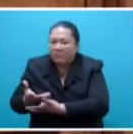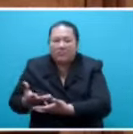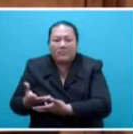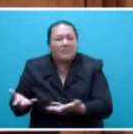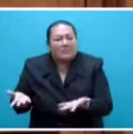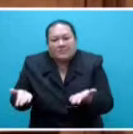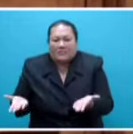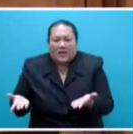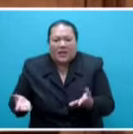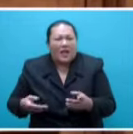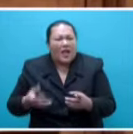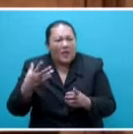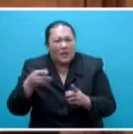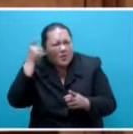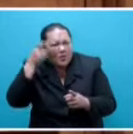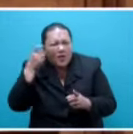Section 51 of the standing orders,